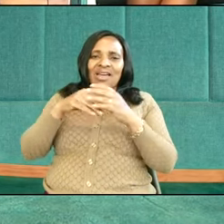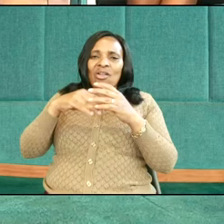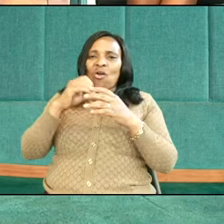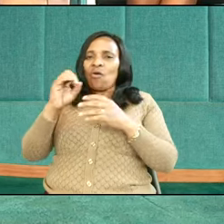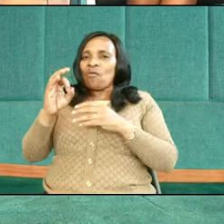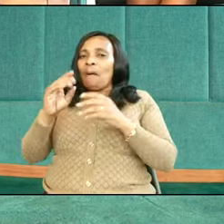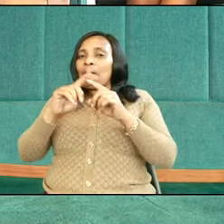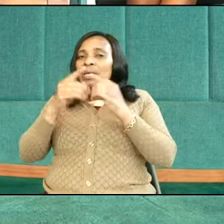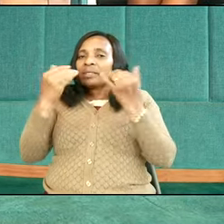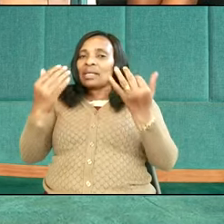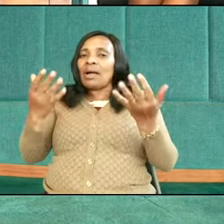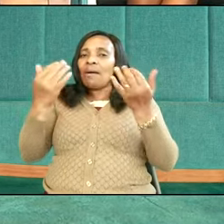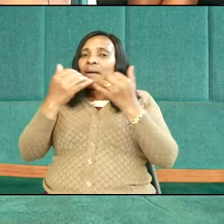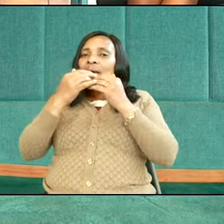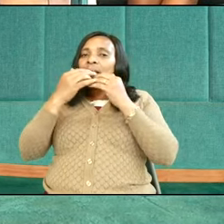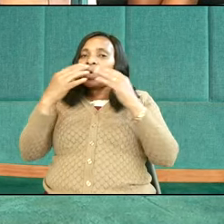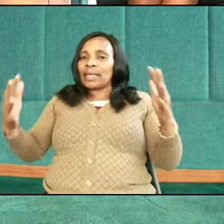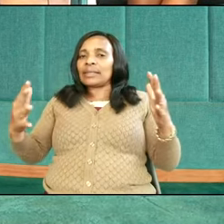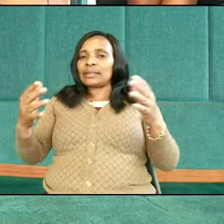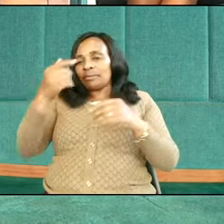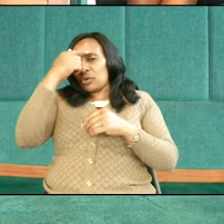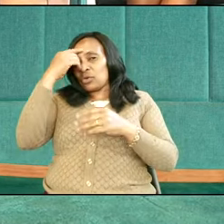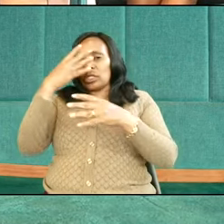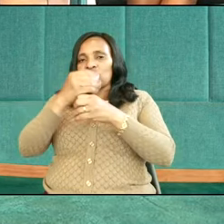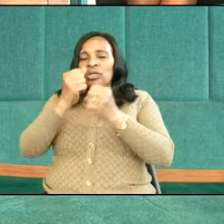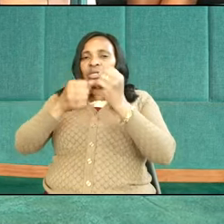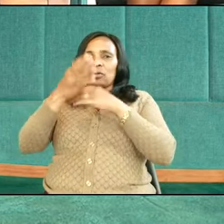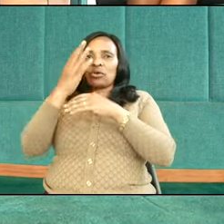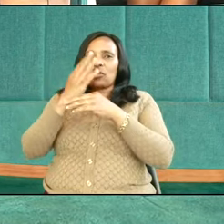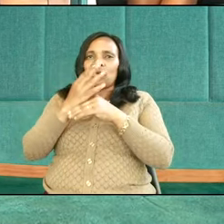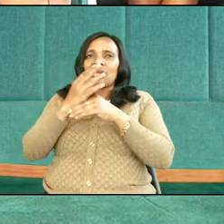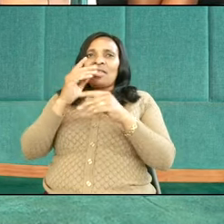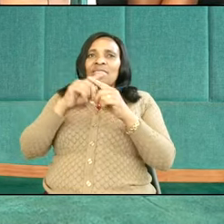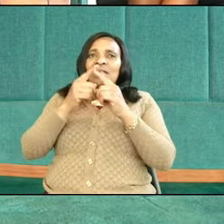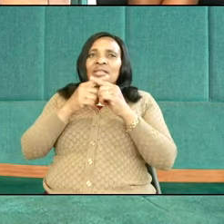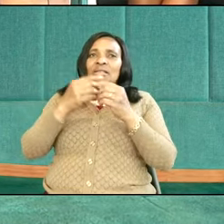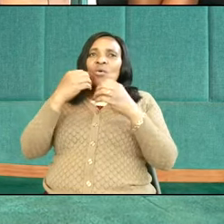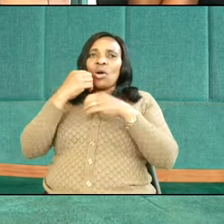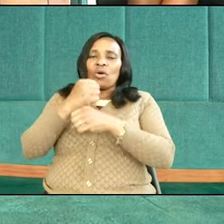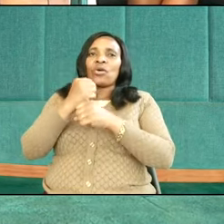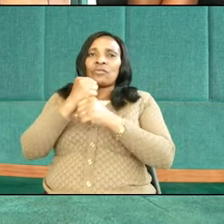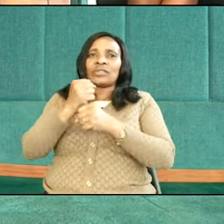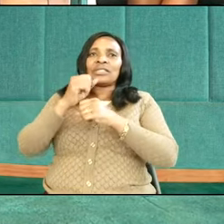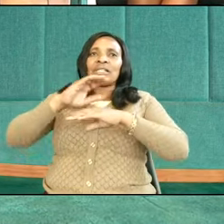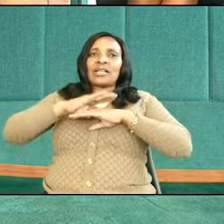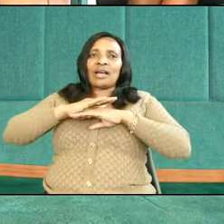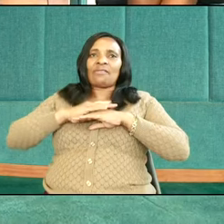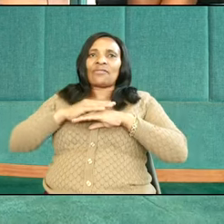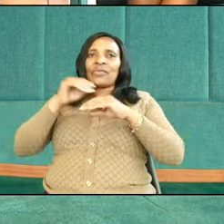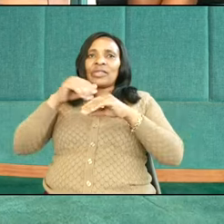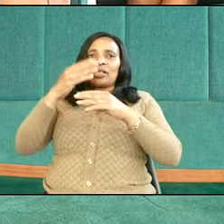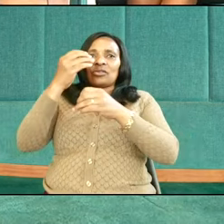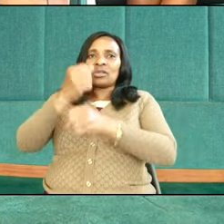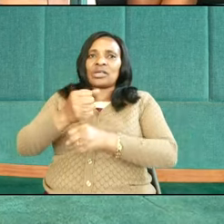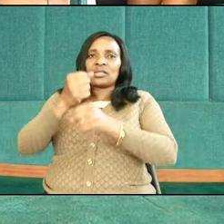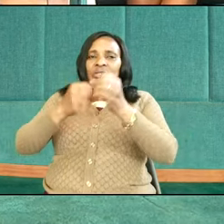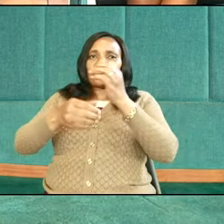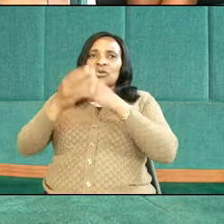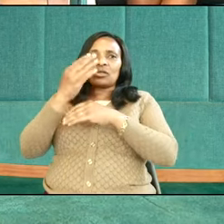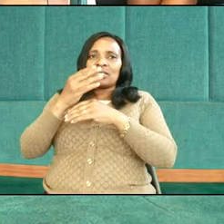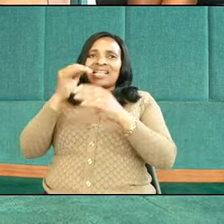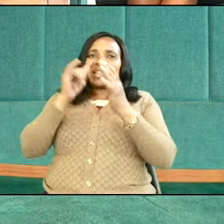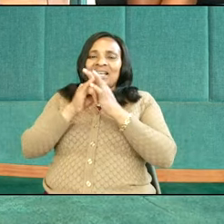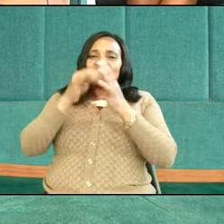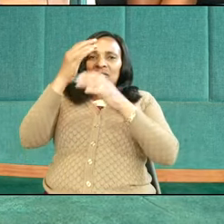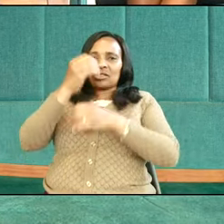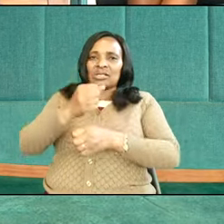but who were great because they trusted in God. And that they were confident enough in that trust in God that that trust